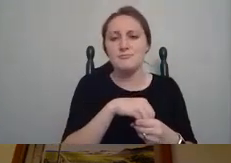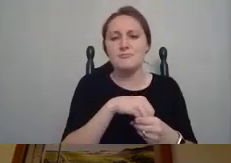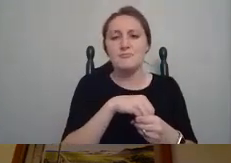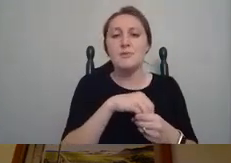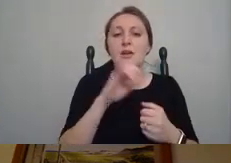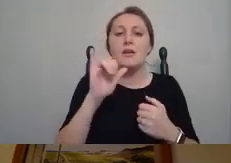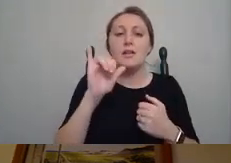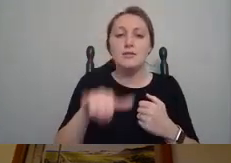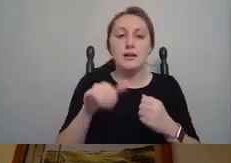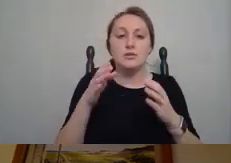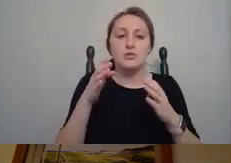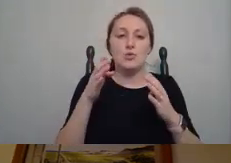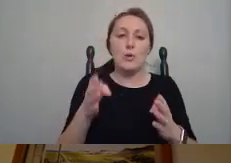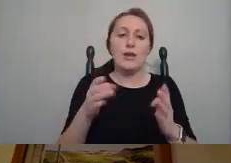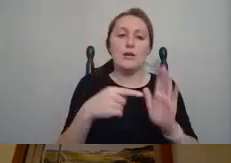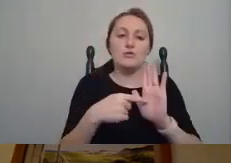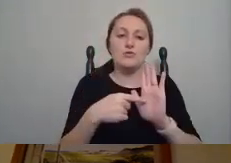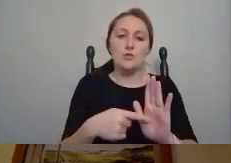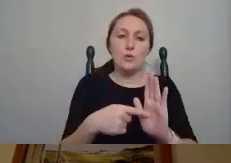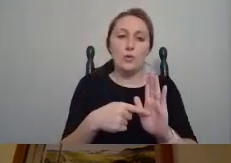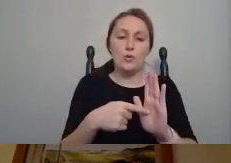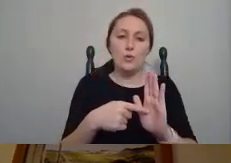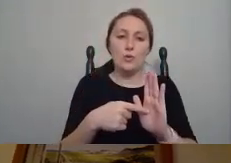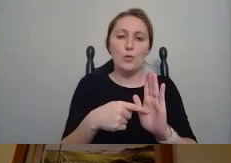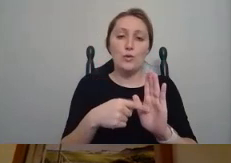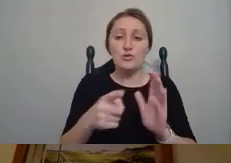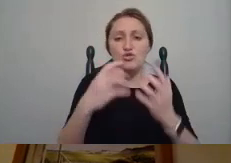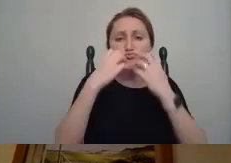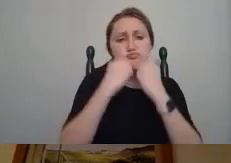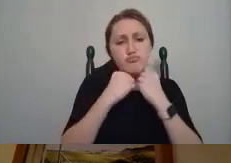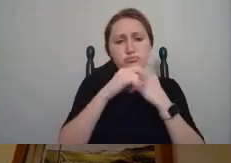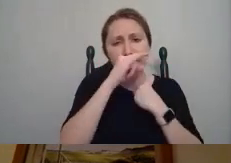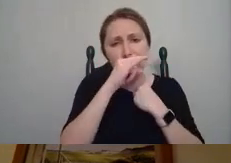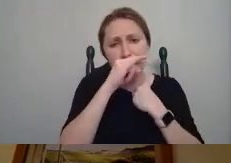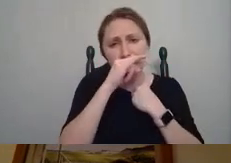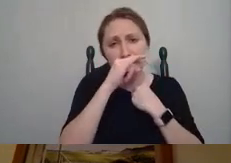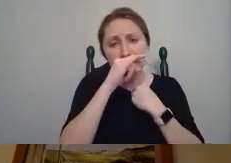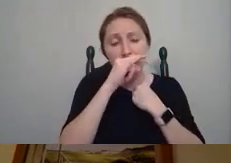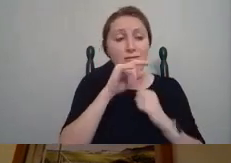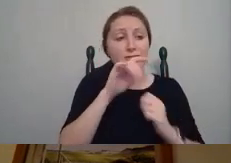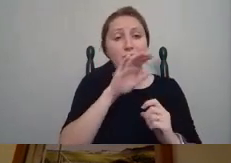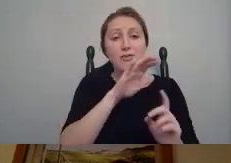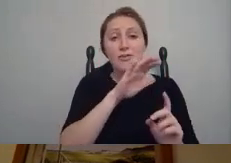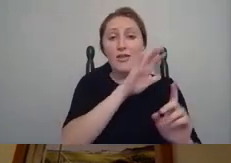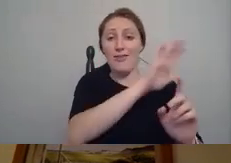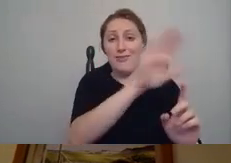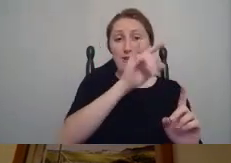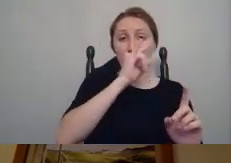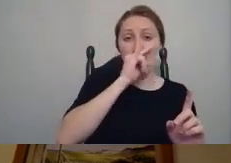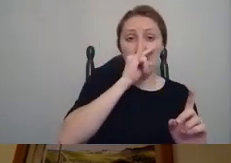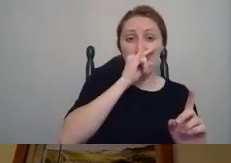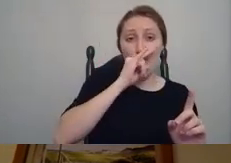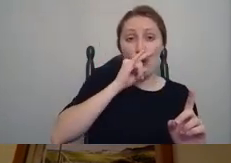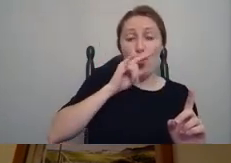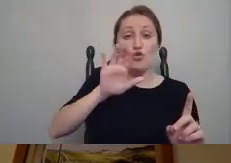is a way to show that you care about their kids, because their kids are friends with your kids, and we're trying to get through